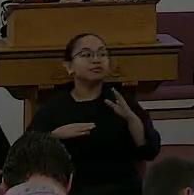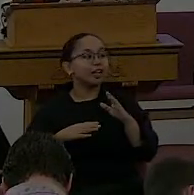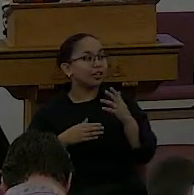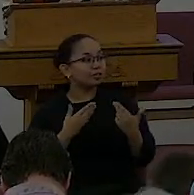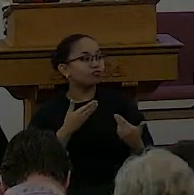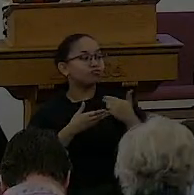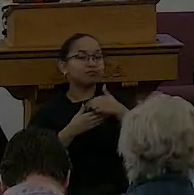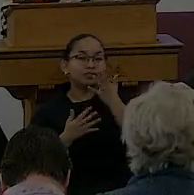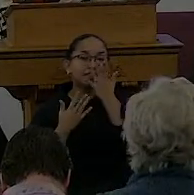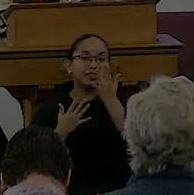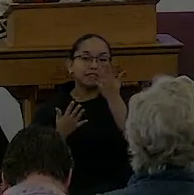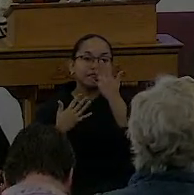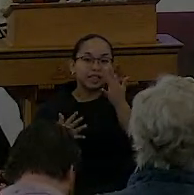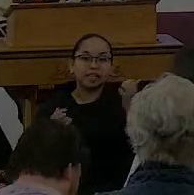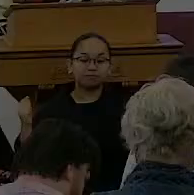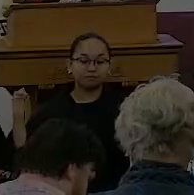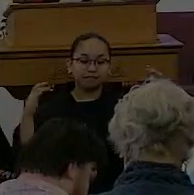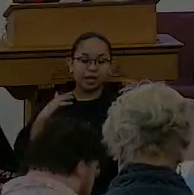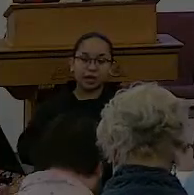number 181.